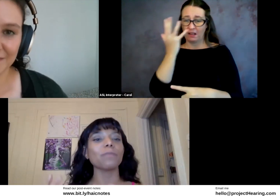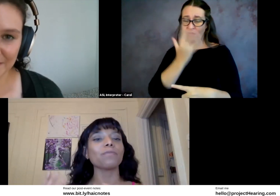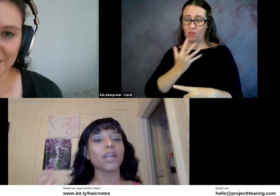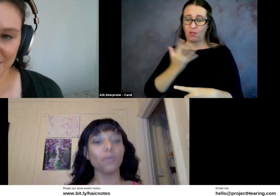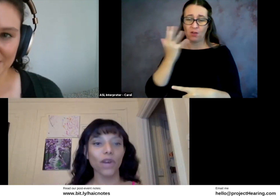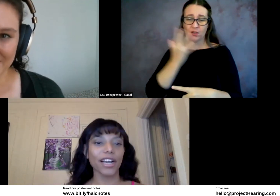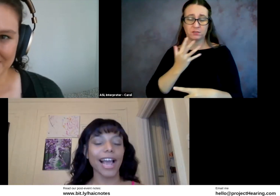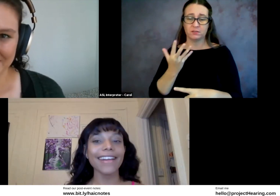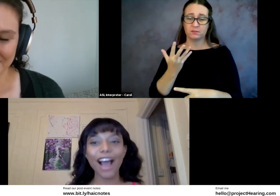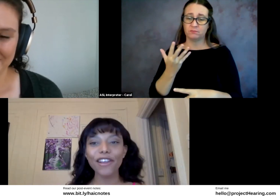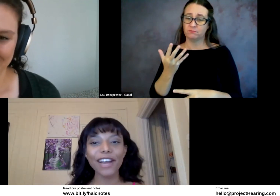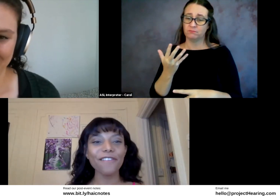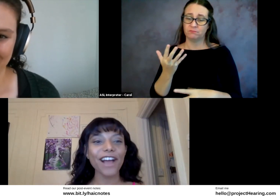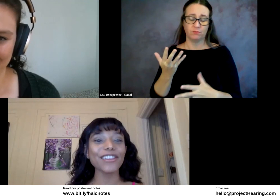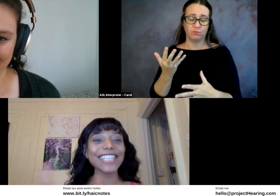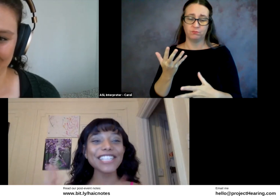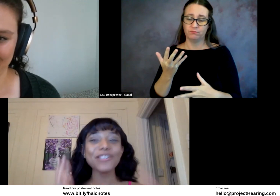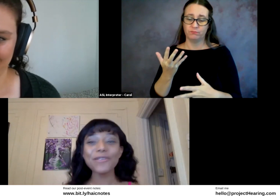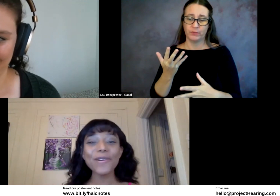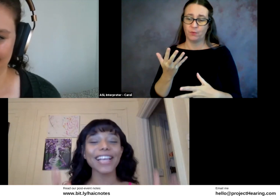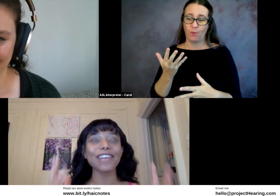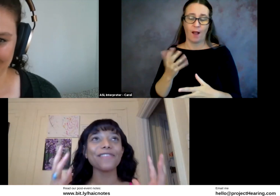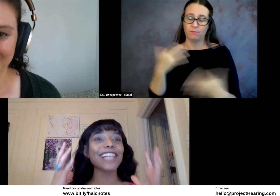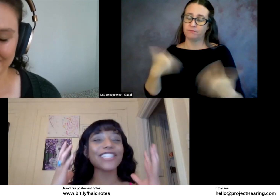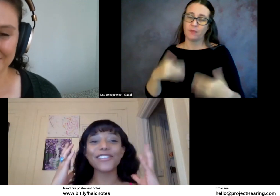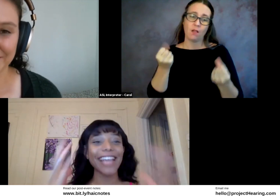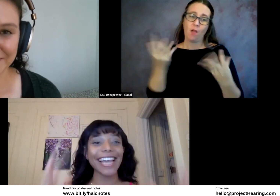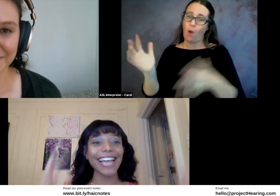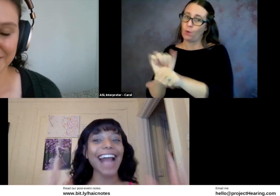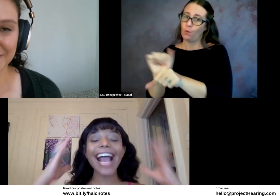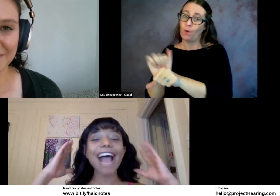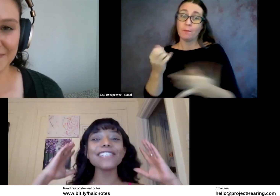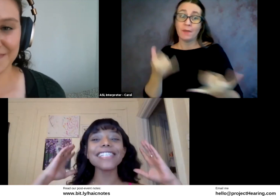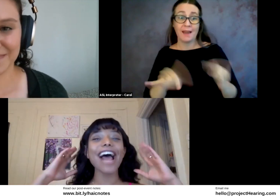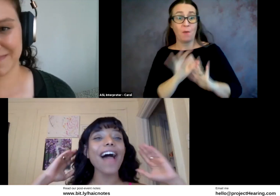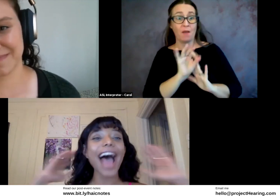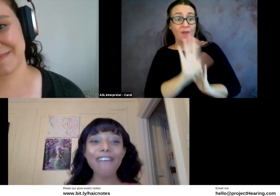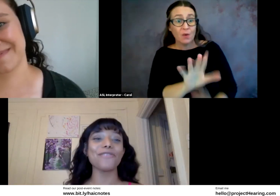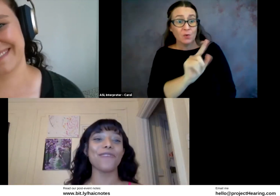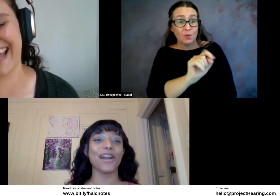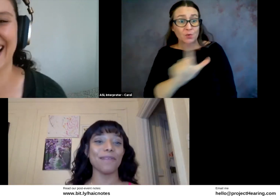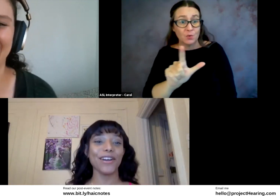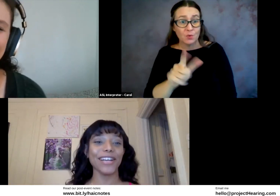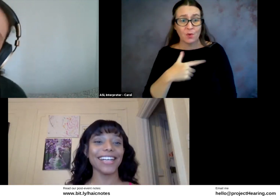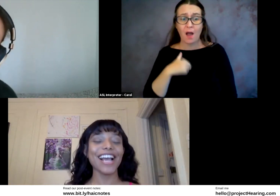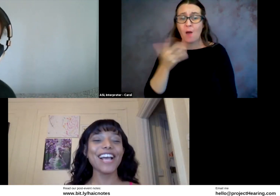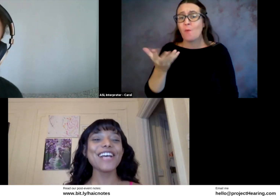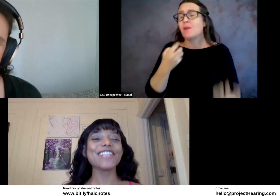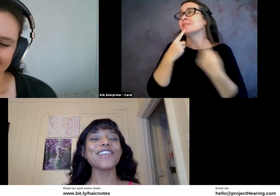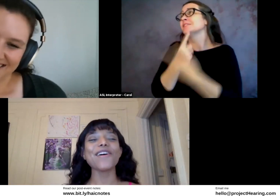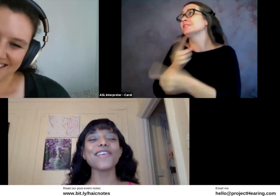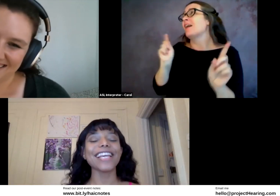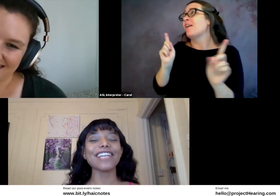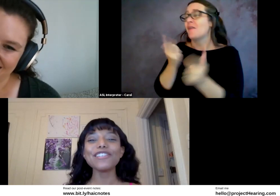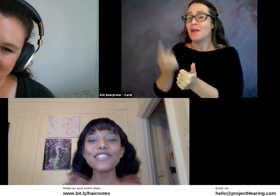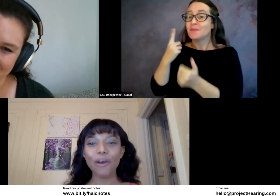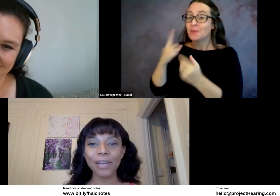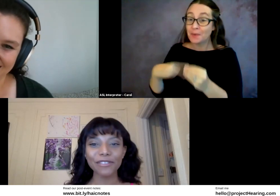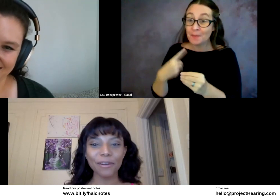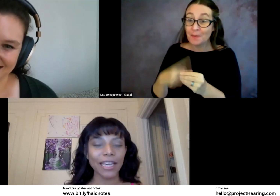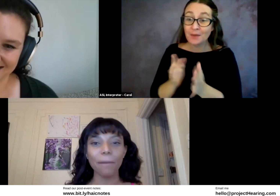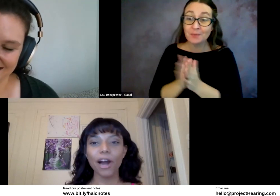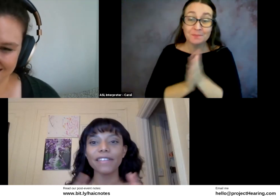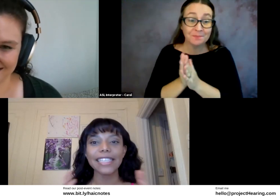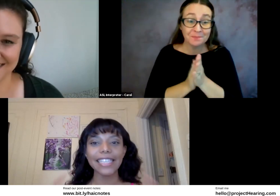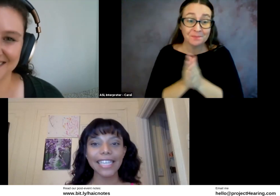much work. And now that I found this tool that you guys created, I have to tell everyone about it. So thank you so much